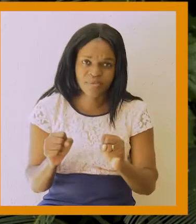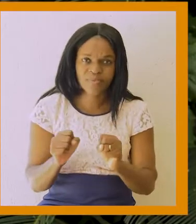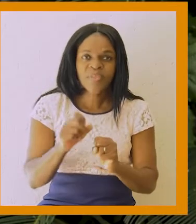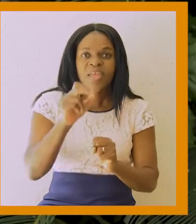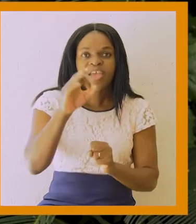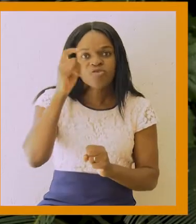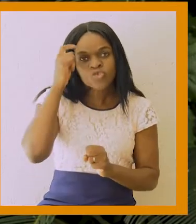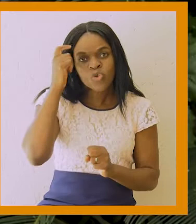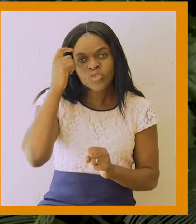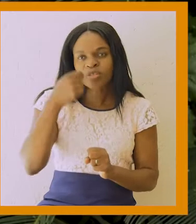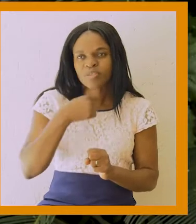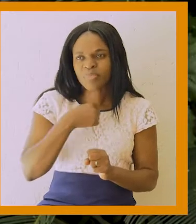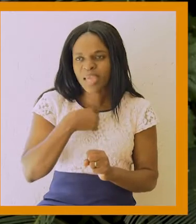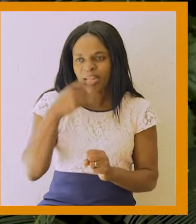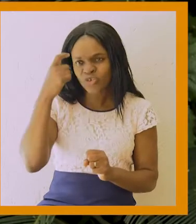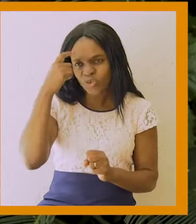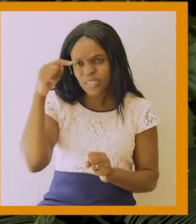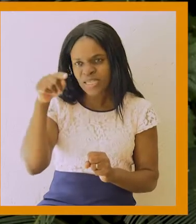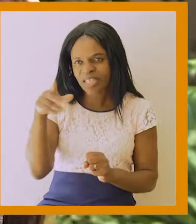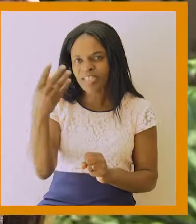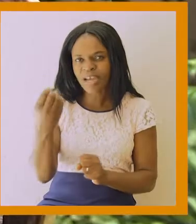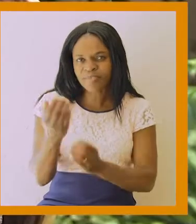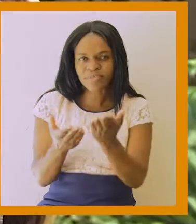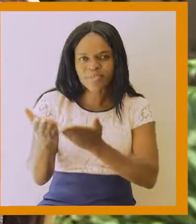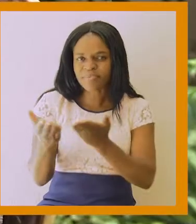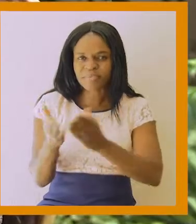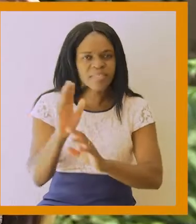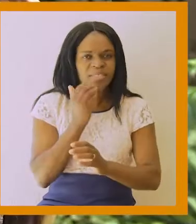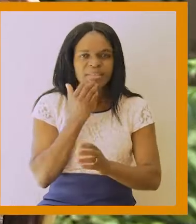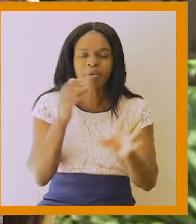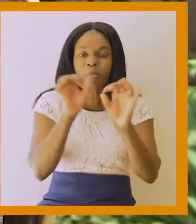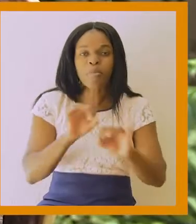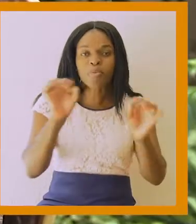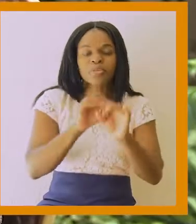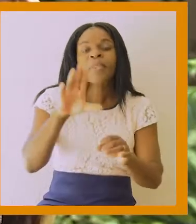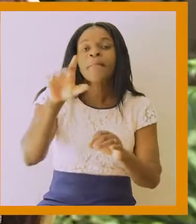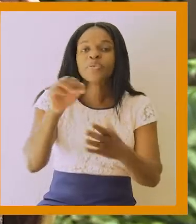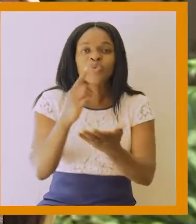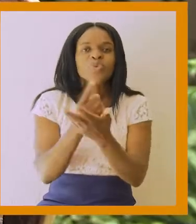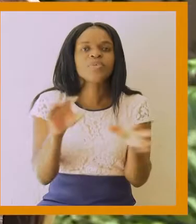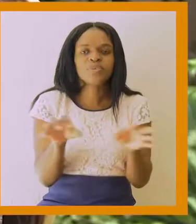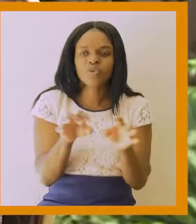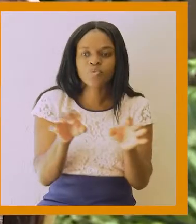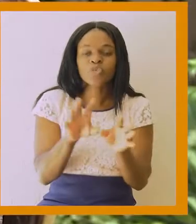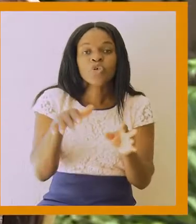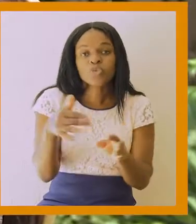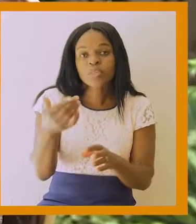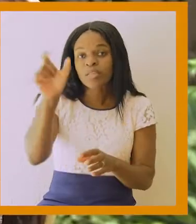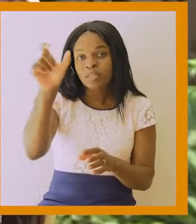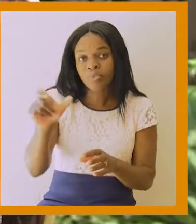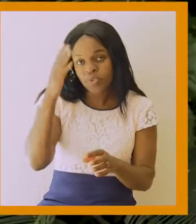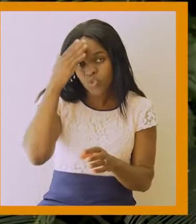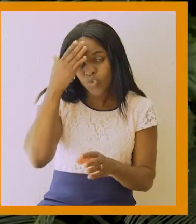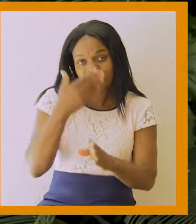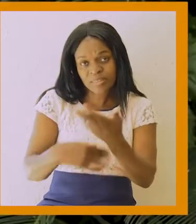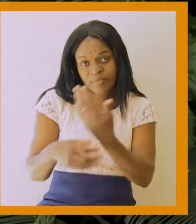going to benefit from the services, but it's not easy. But we do that job so that our survivor or our